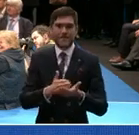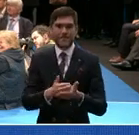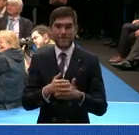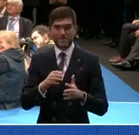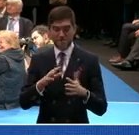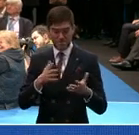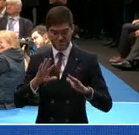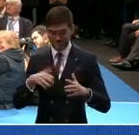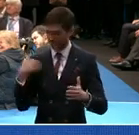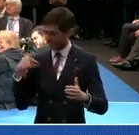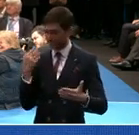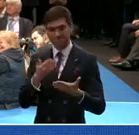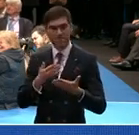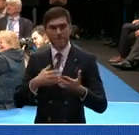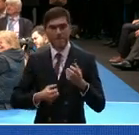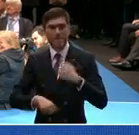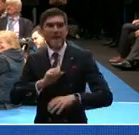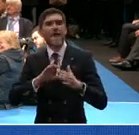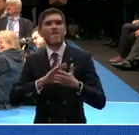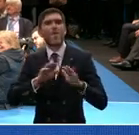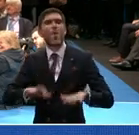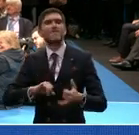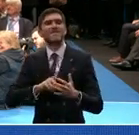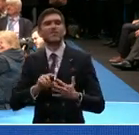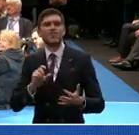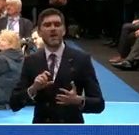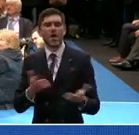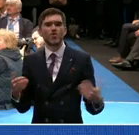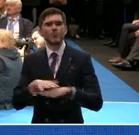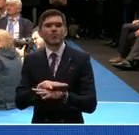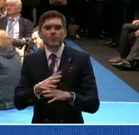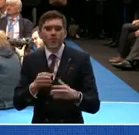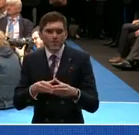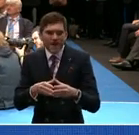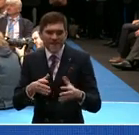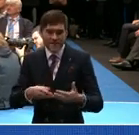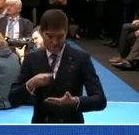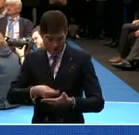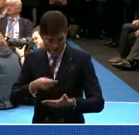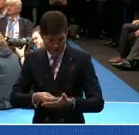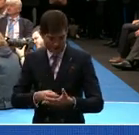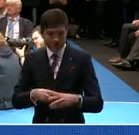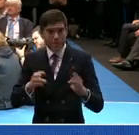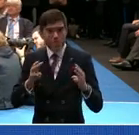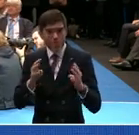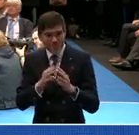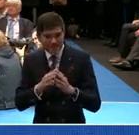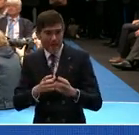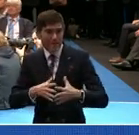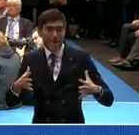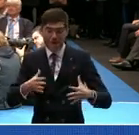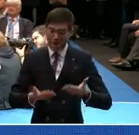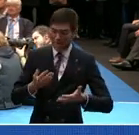Home Secretary, cross-government funding to tackle these abhorrent crimes has trebled in relation to any other two-year